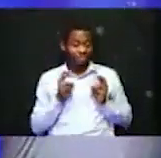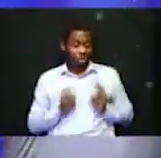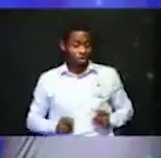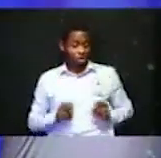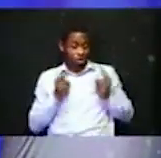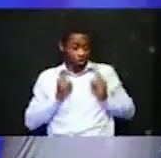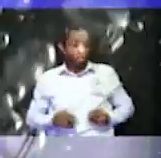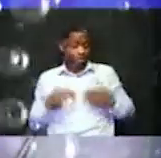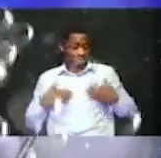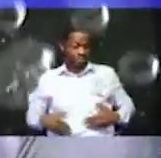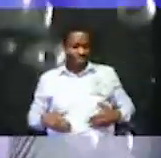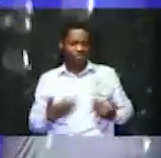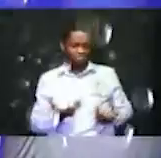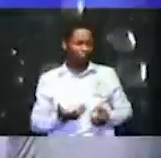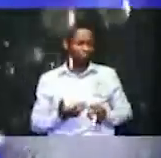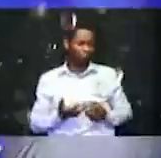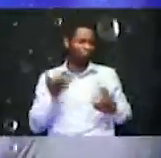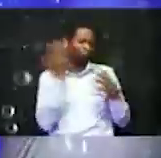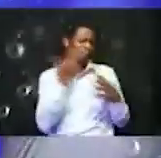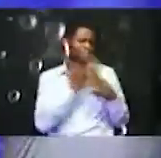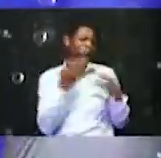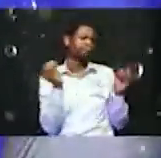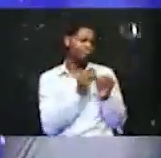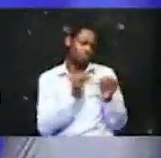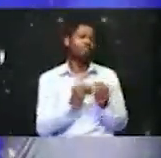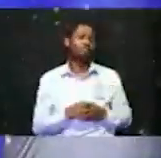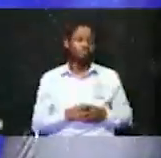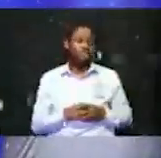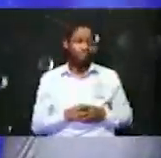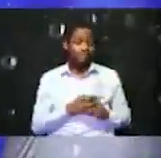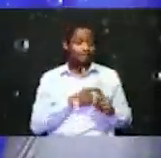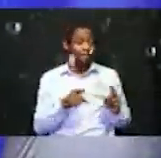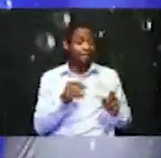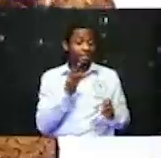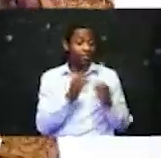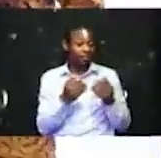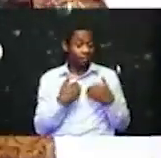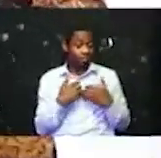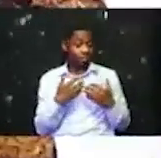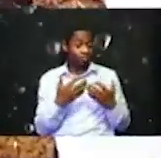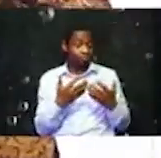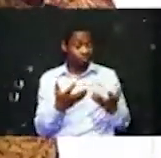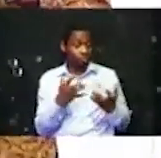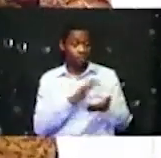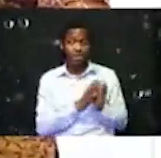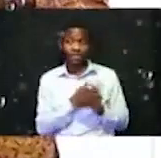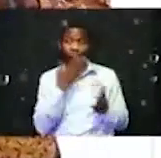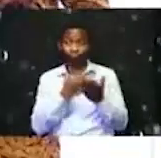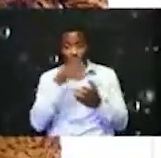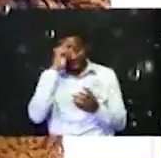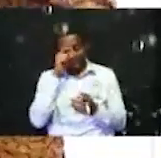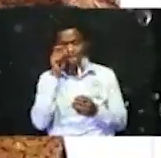be a good man, you have to sow good. Pye nipa ne hwa homiti ye pa, nanso se wo pese wo nya